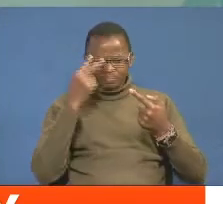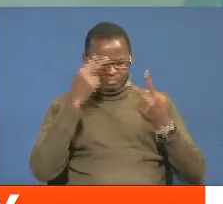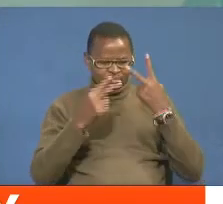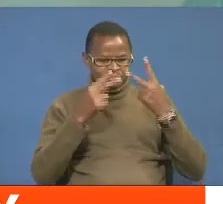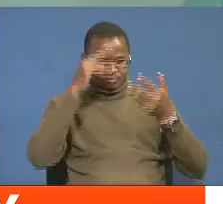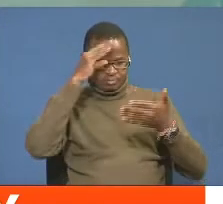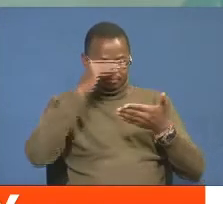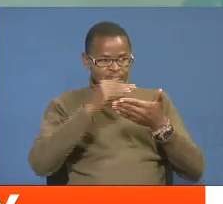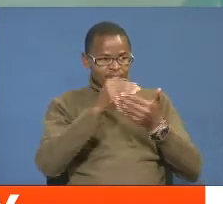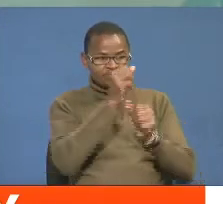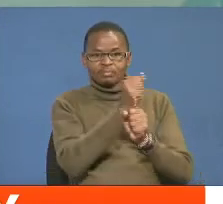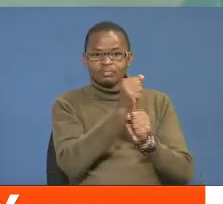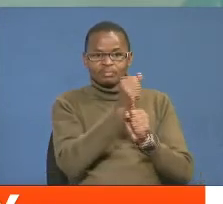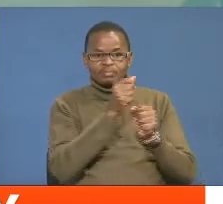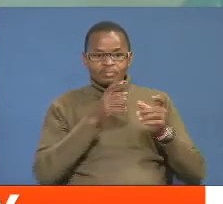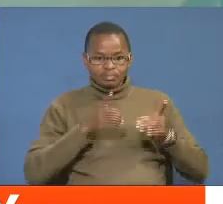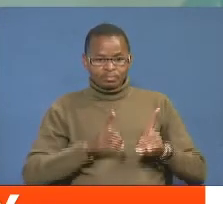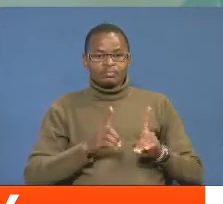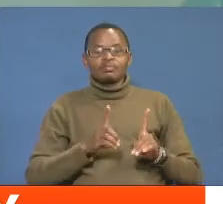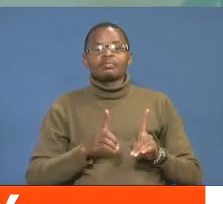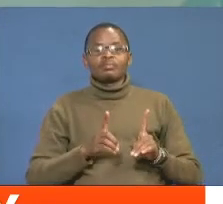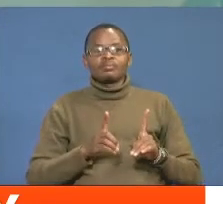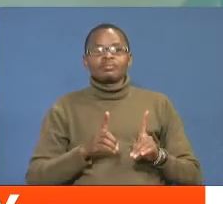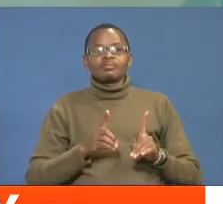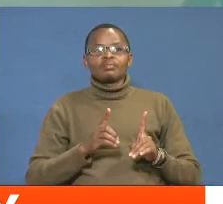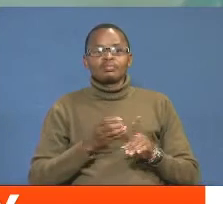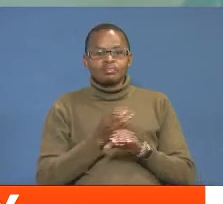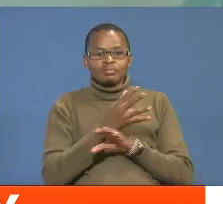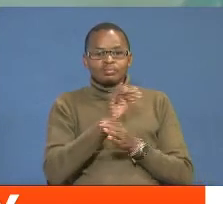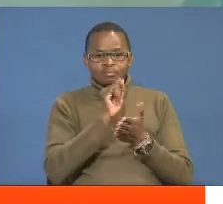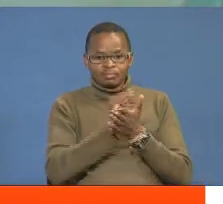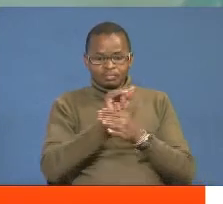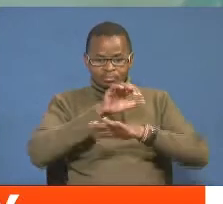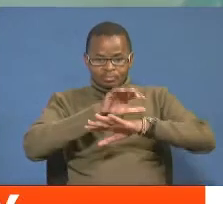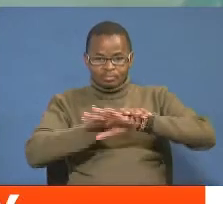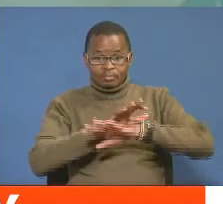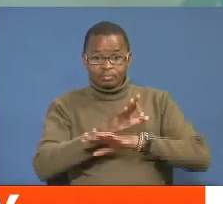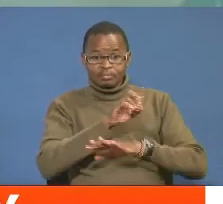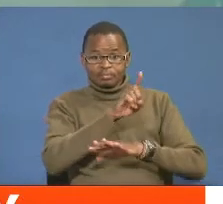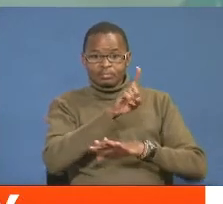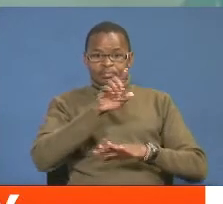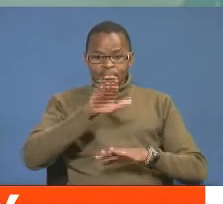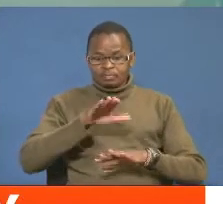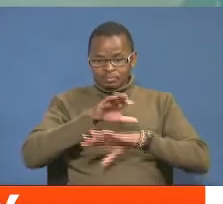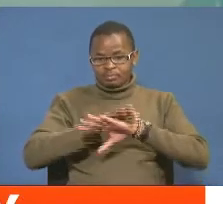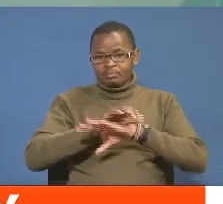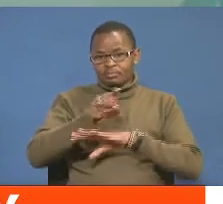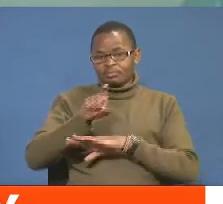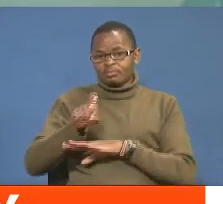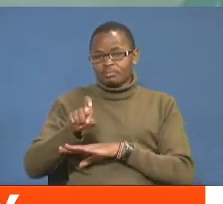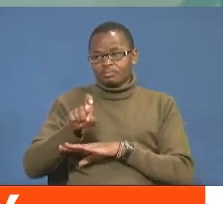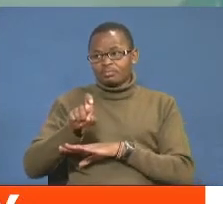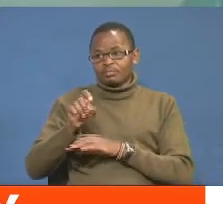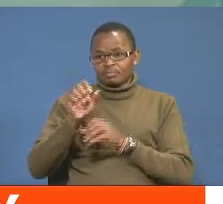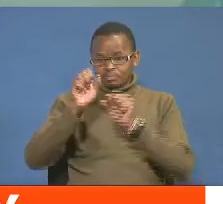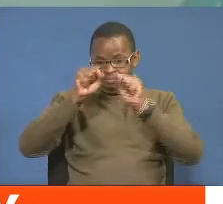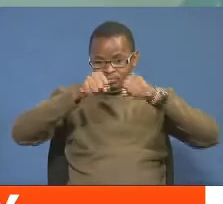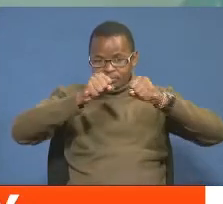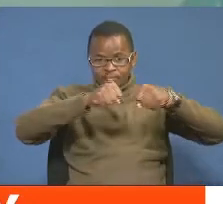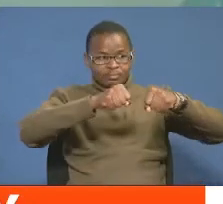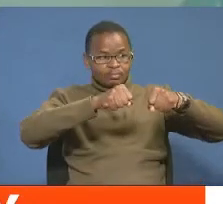these studies that were done during the clinical trials, is that they found out that even those women who got the vaccine were able